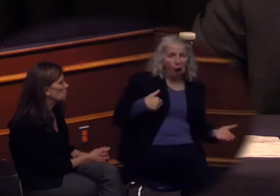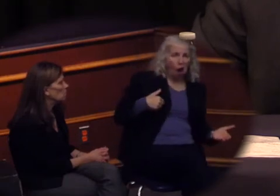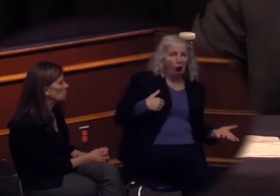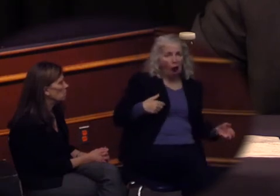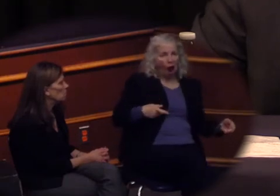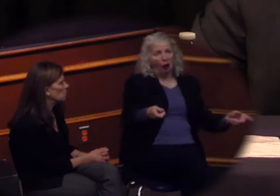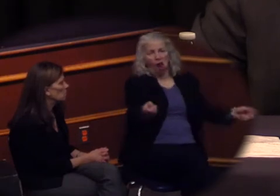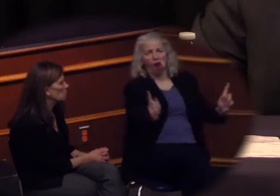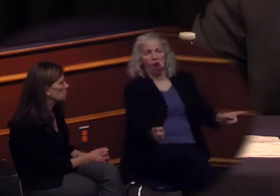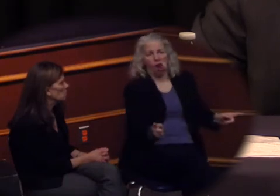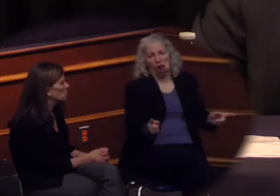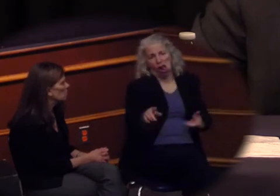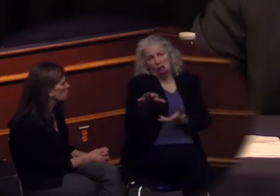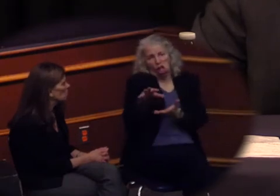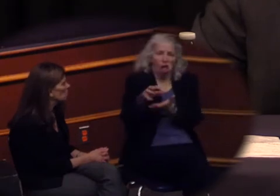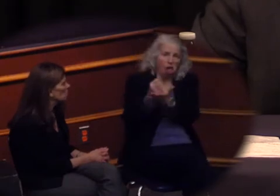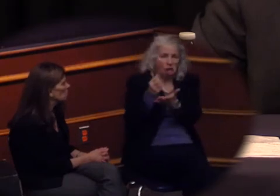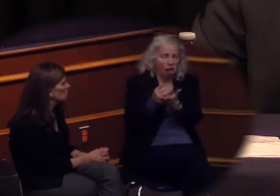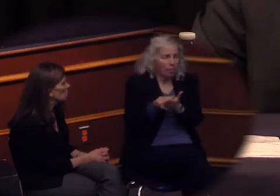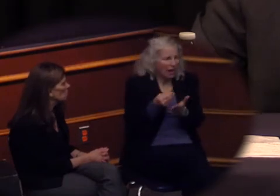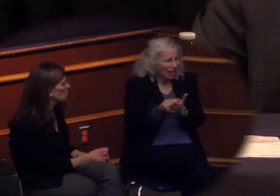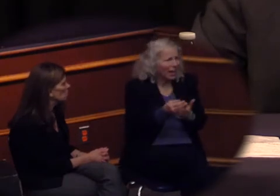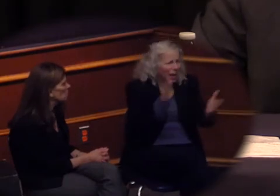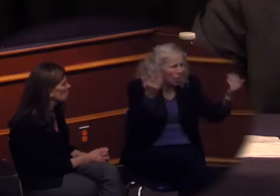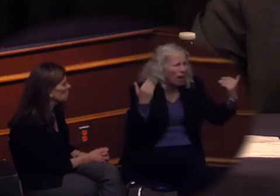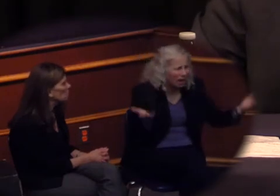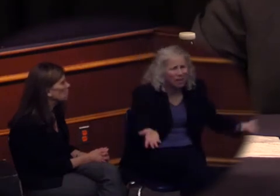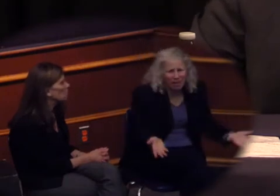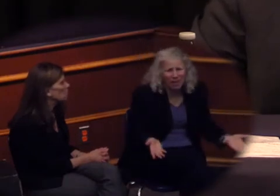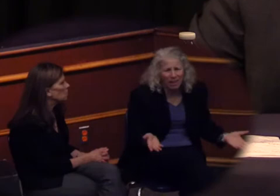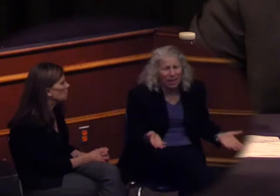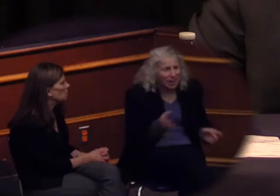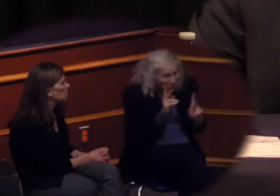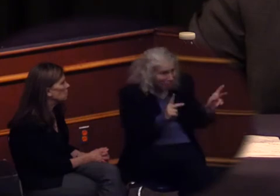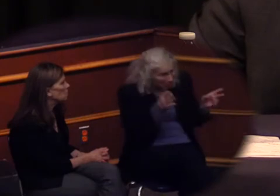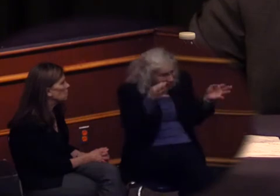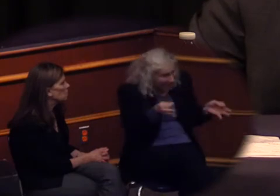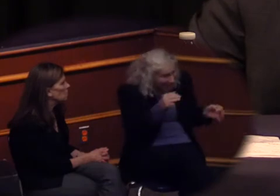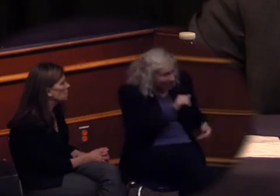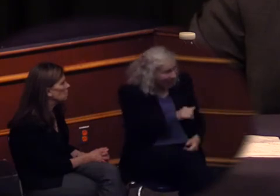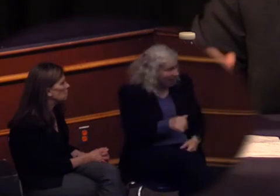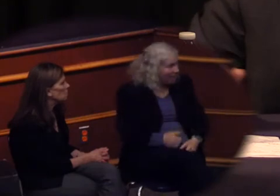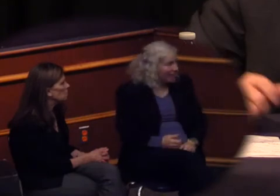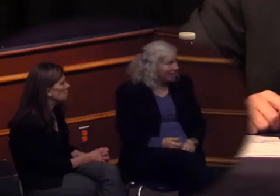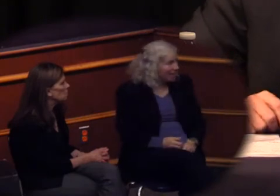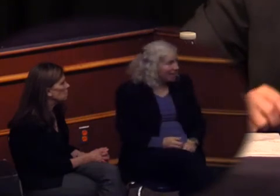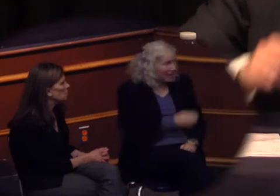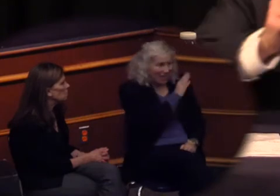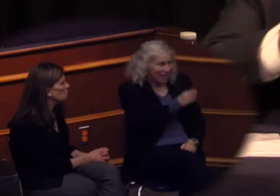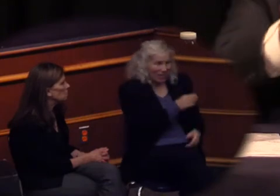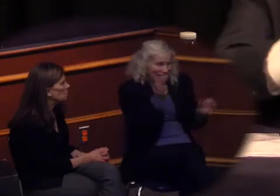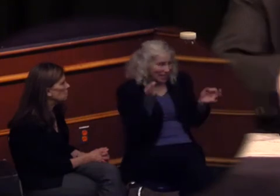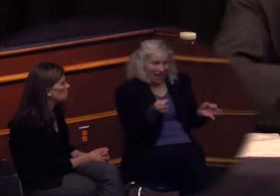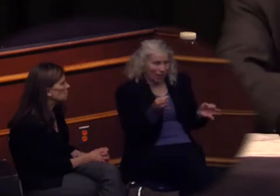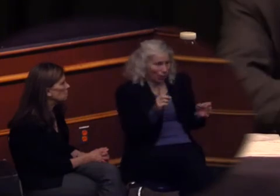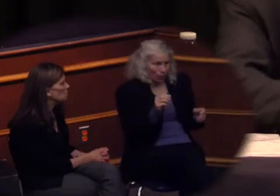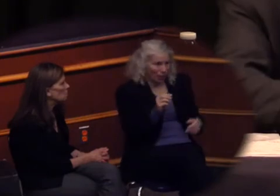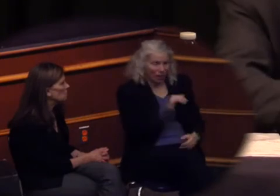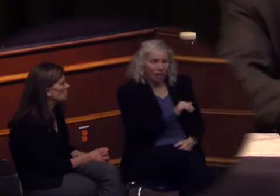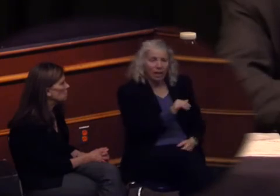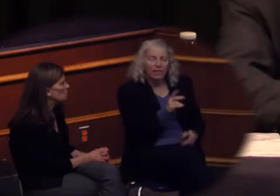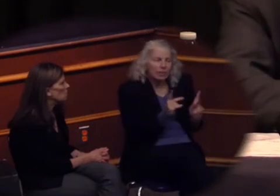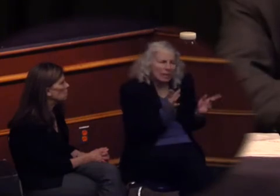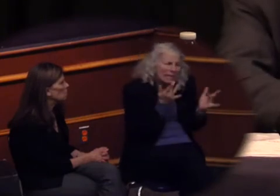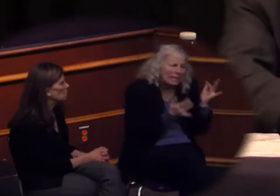mean, give me a break. Give me a break. Nobody chooses that. Nobody chooses that. And while people are in the